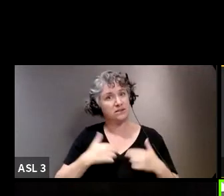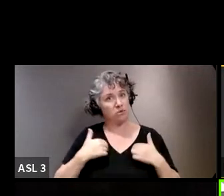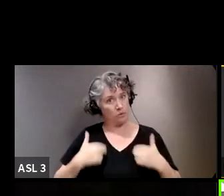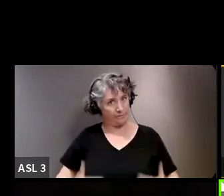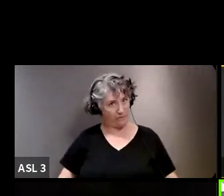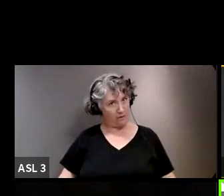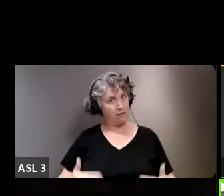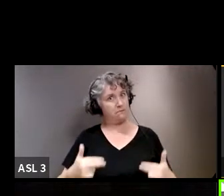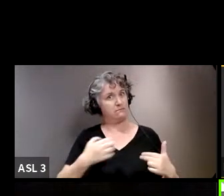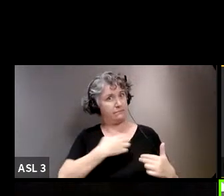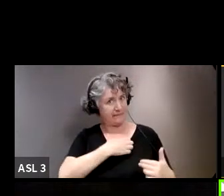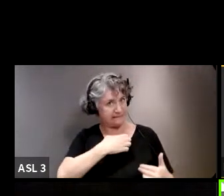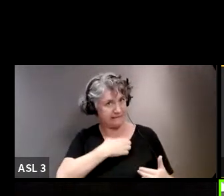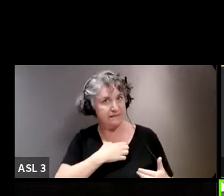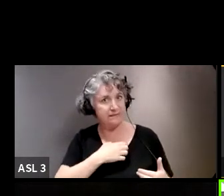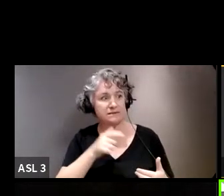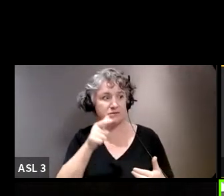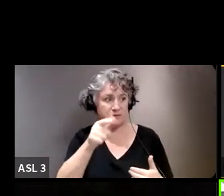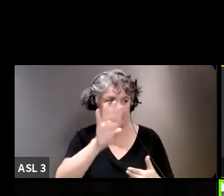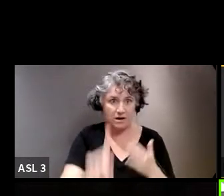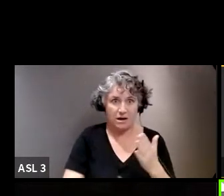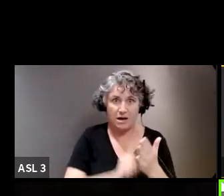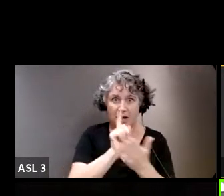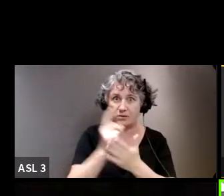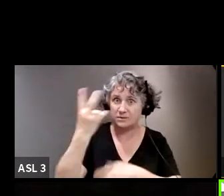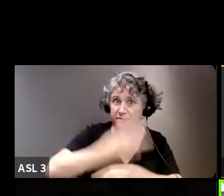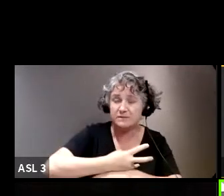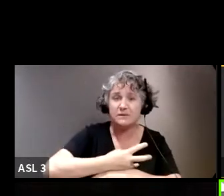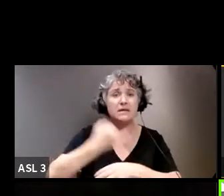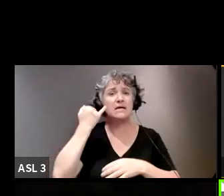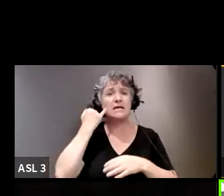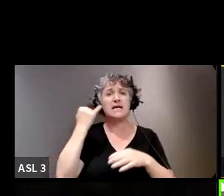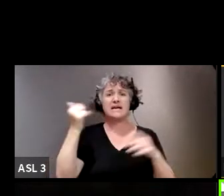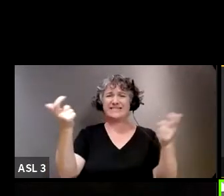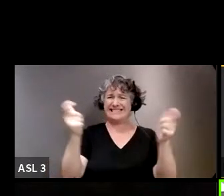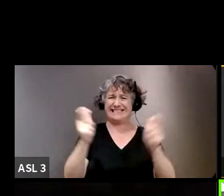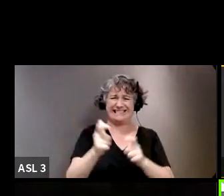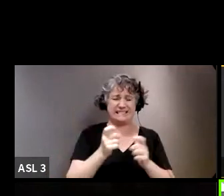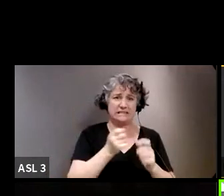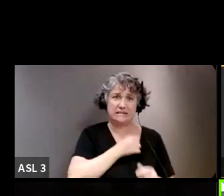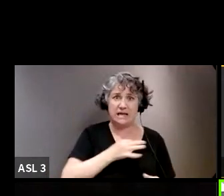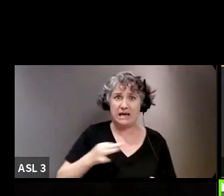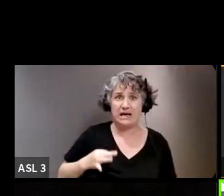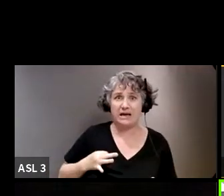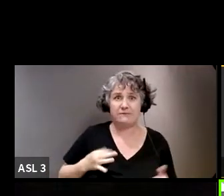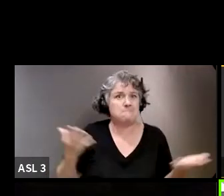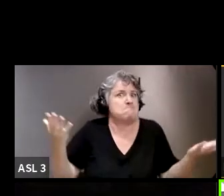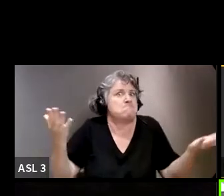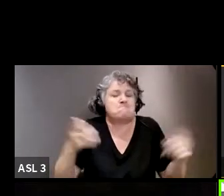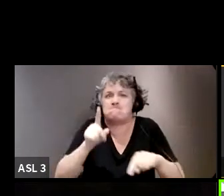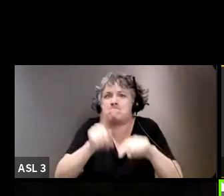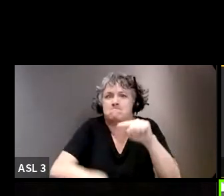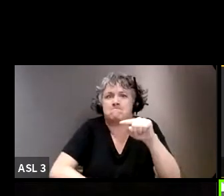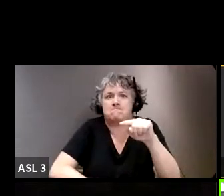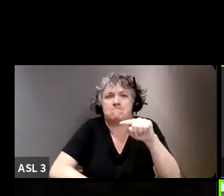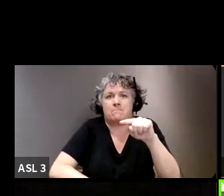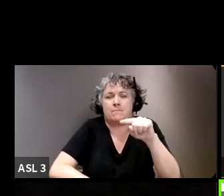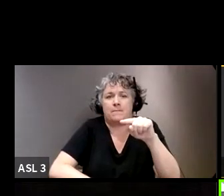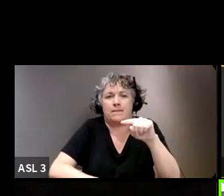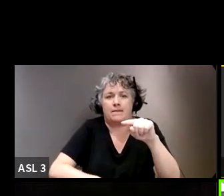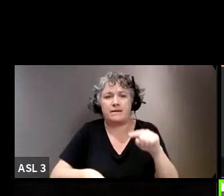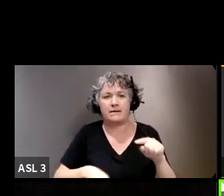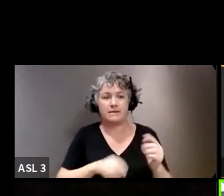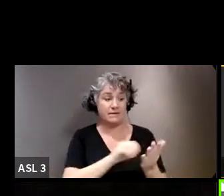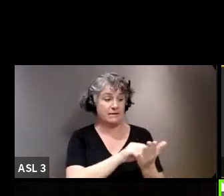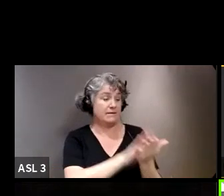towards that on a 24 7 basis if you cut things down too much you don't have that surge capacity we have not made that claim in the